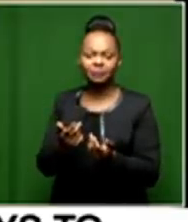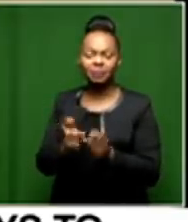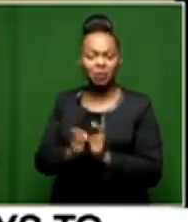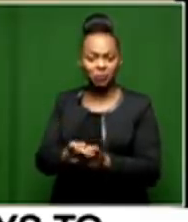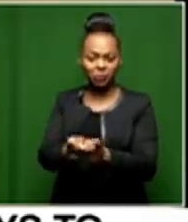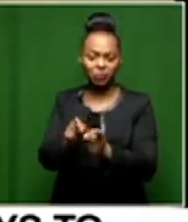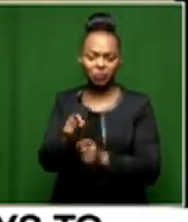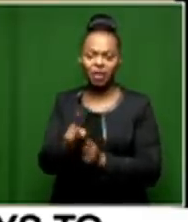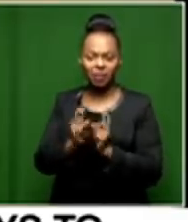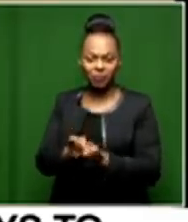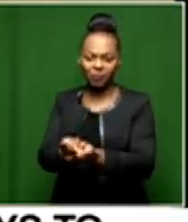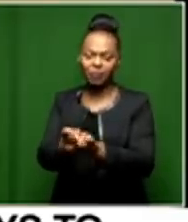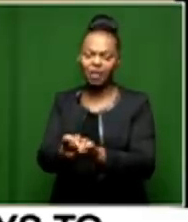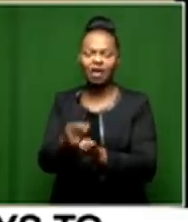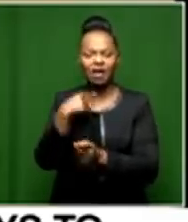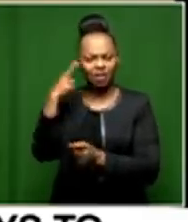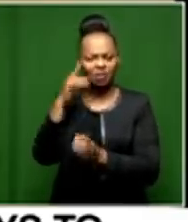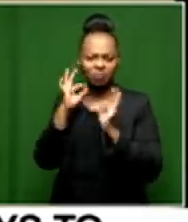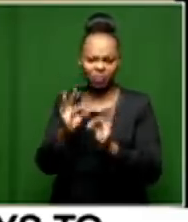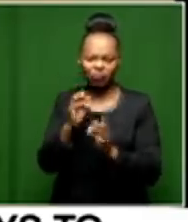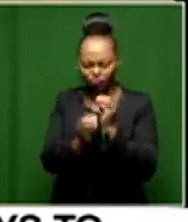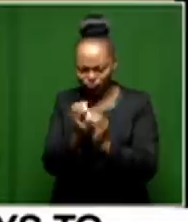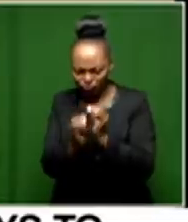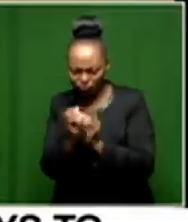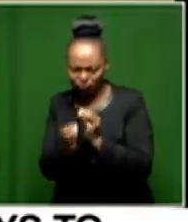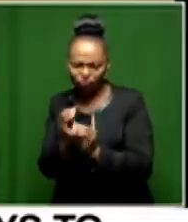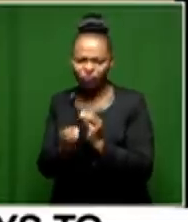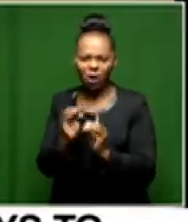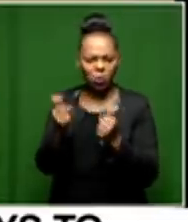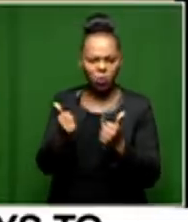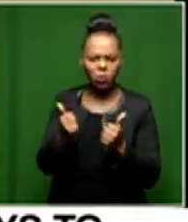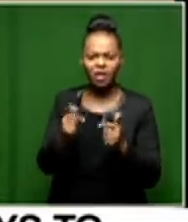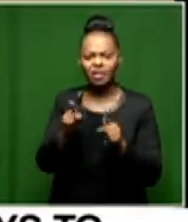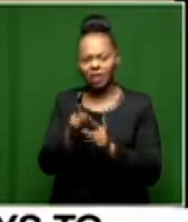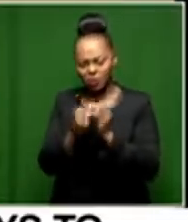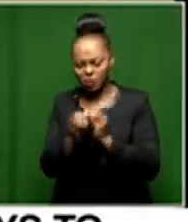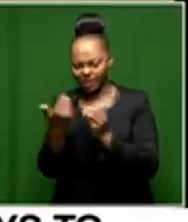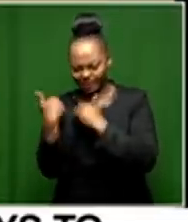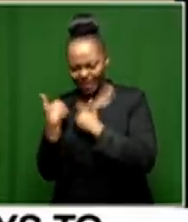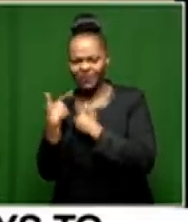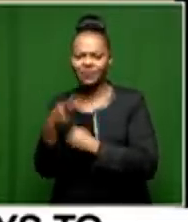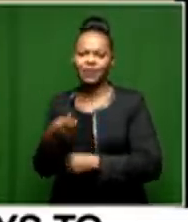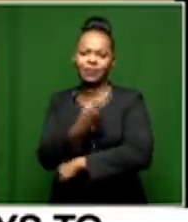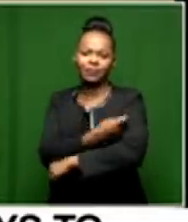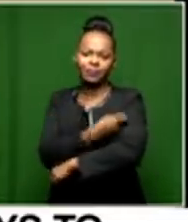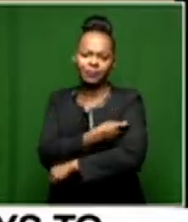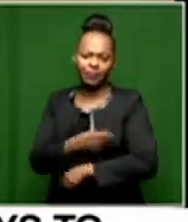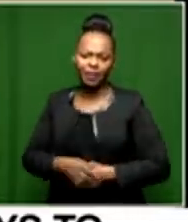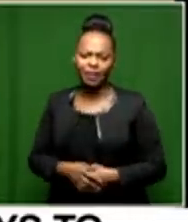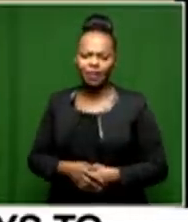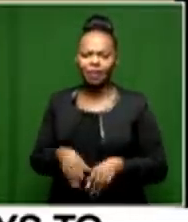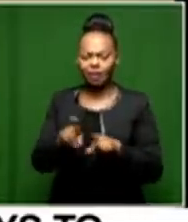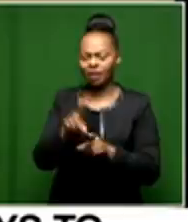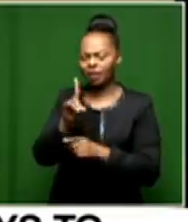fast-tracked. So it has been done correctly, it has been done properly, it has been done safely. And there are lots of conspiracies out about it taking over your